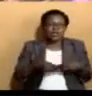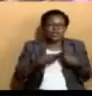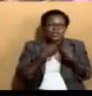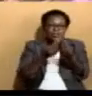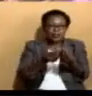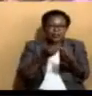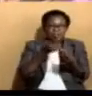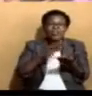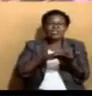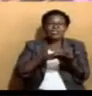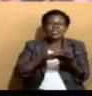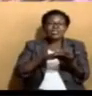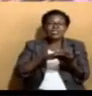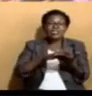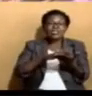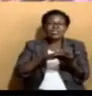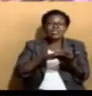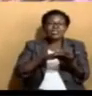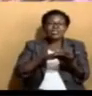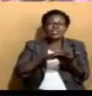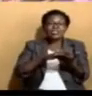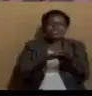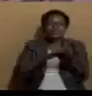that becomes the ruling